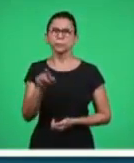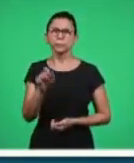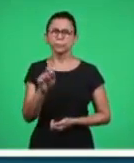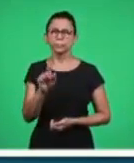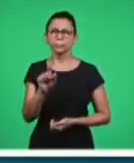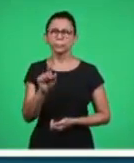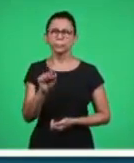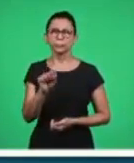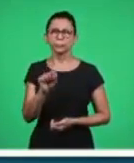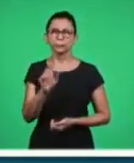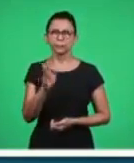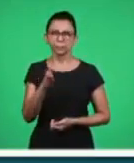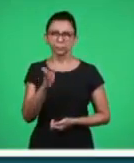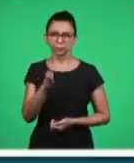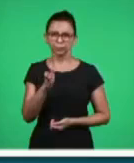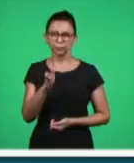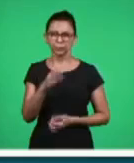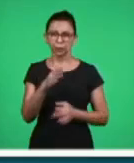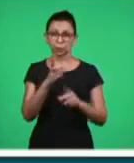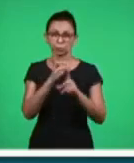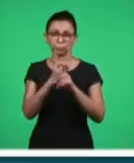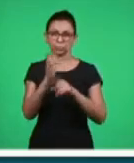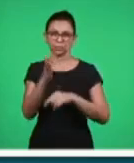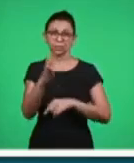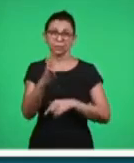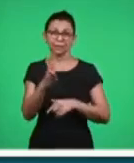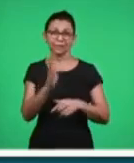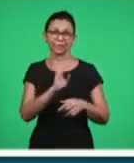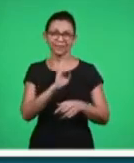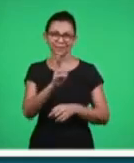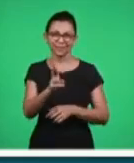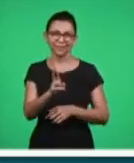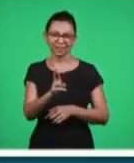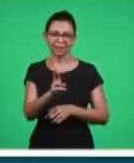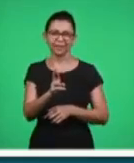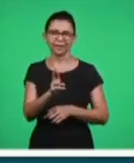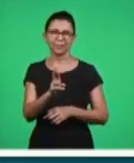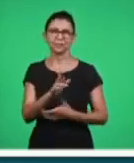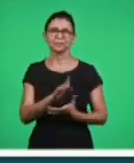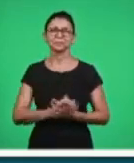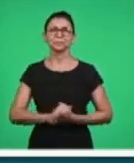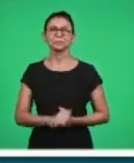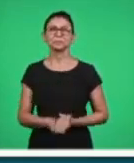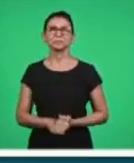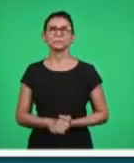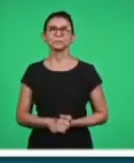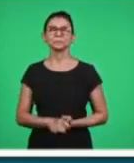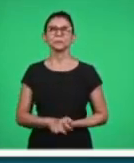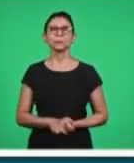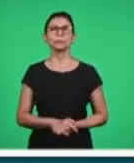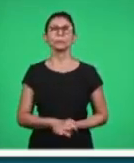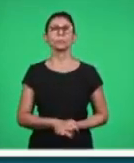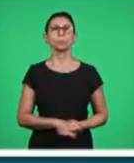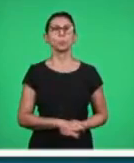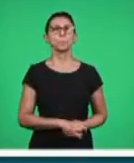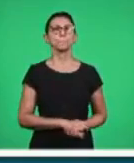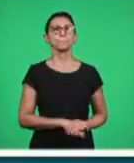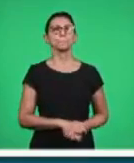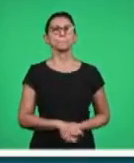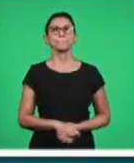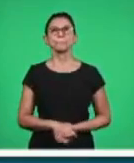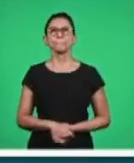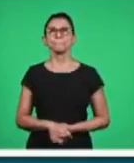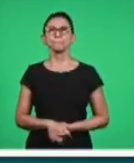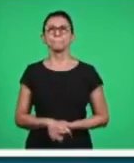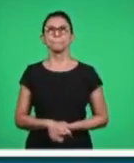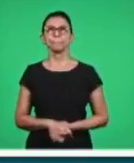The brethren for sure may have already found the answer in the churches. So we're going to